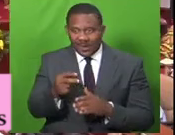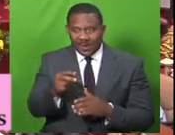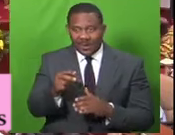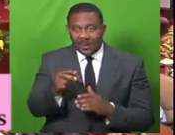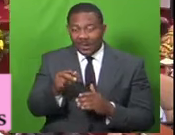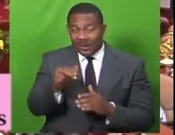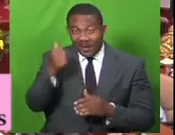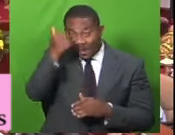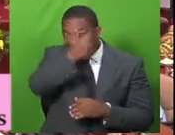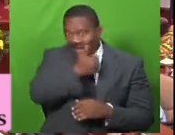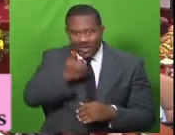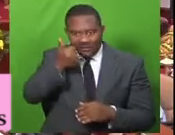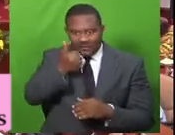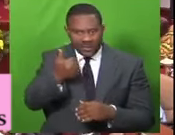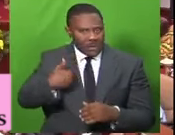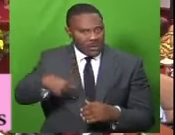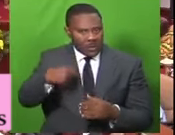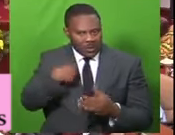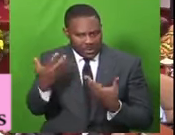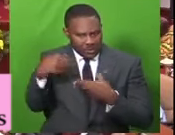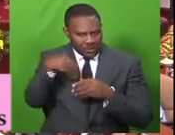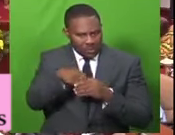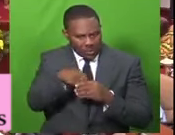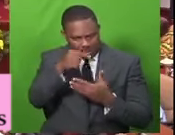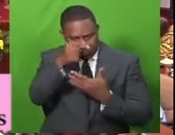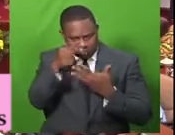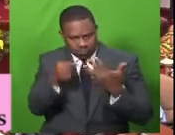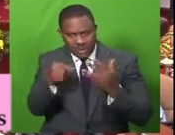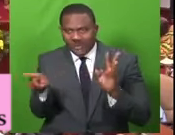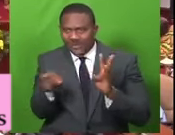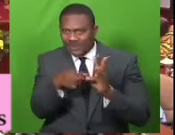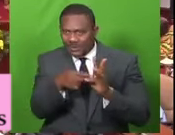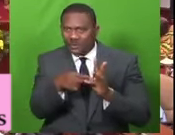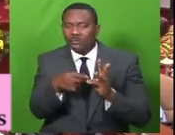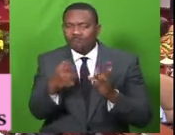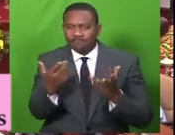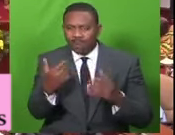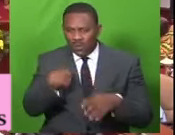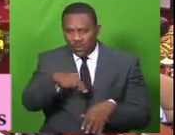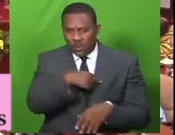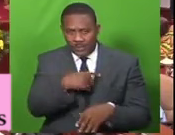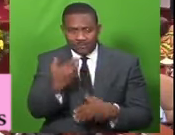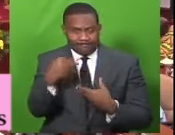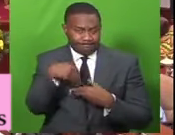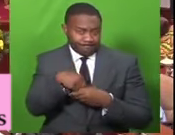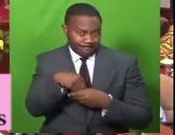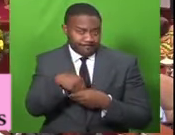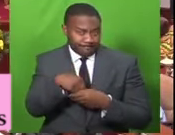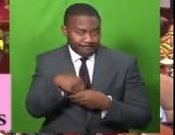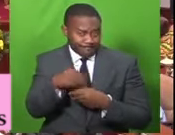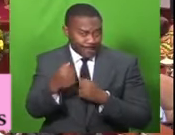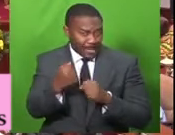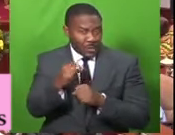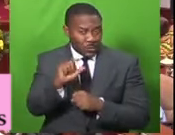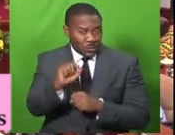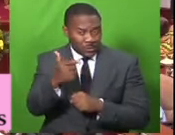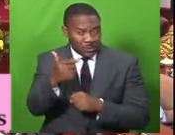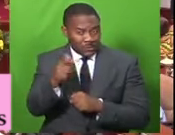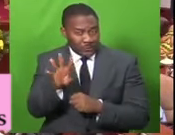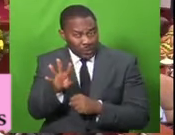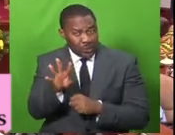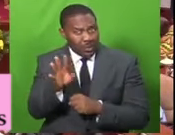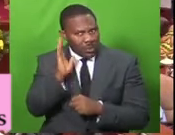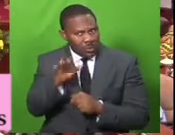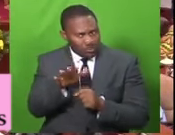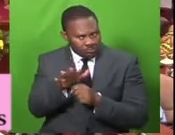and we're still expecting to achieve the 90% universal electricity rate by 2024.